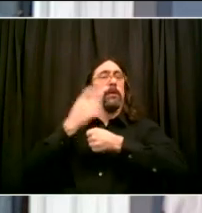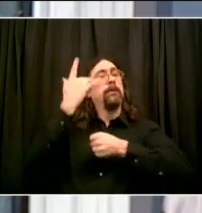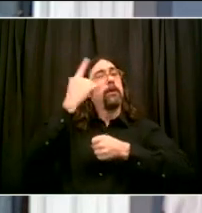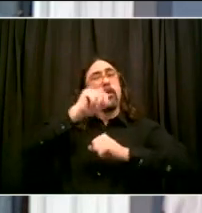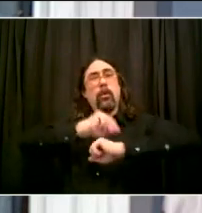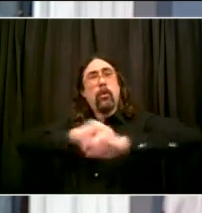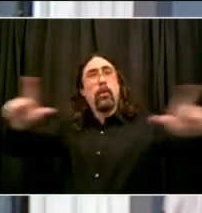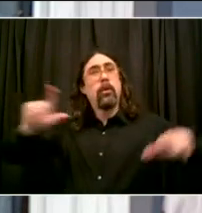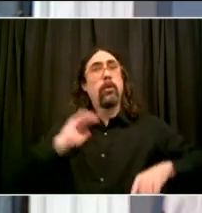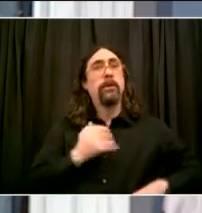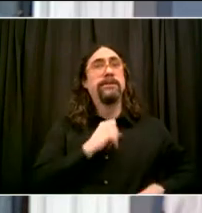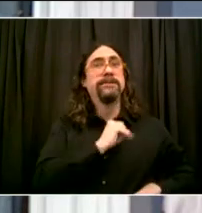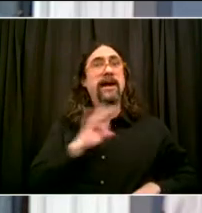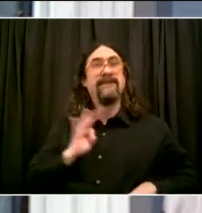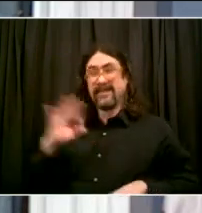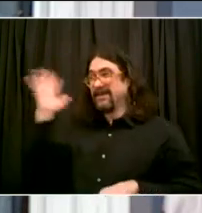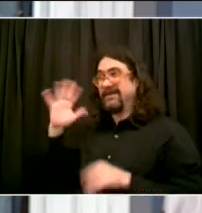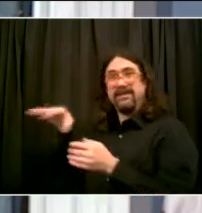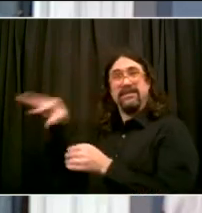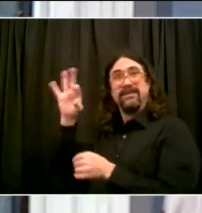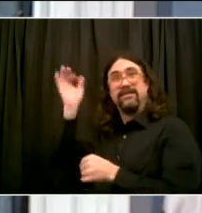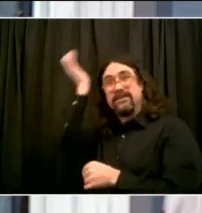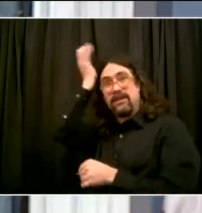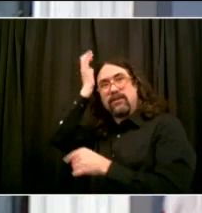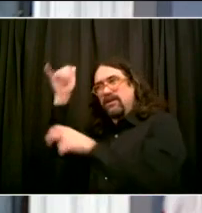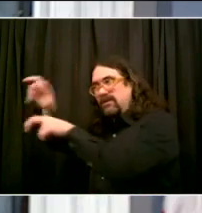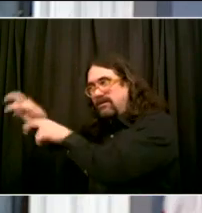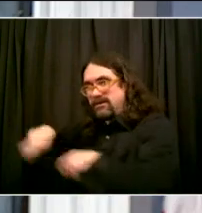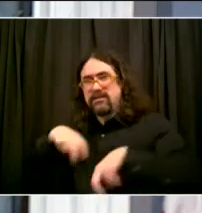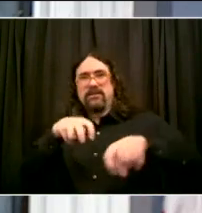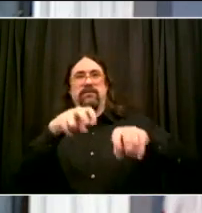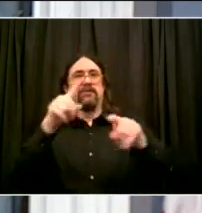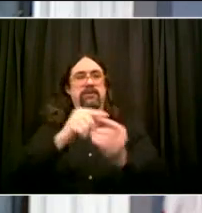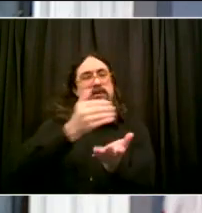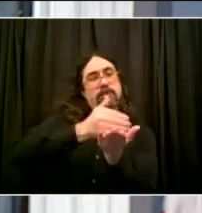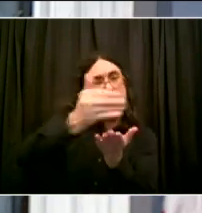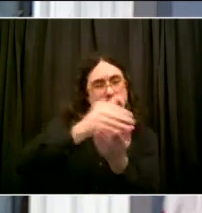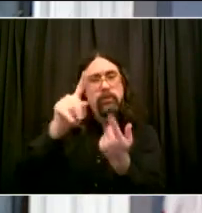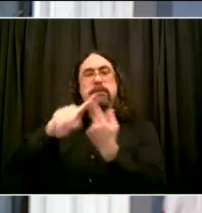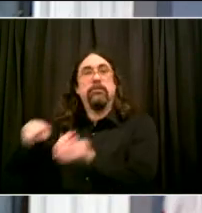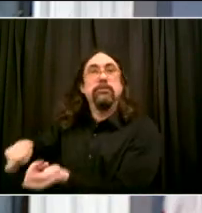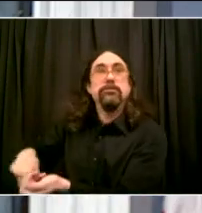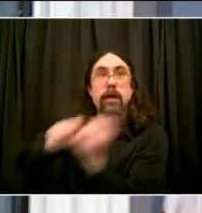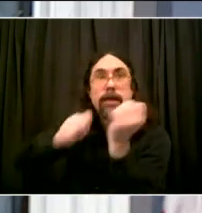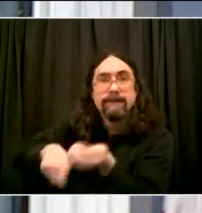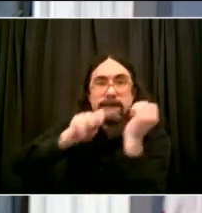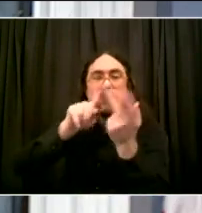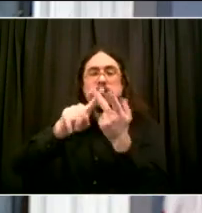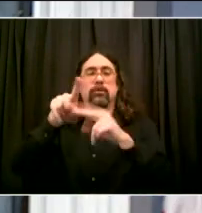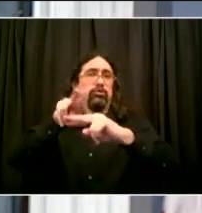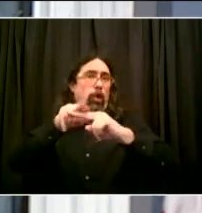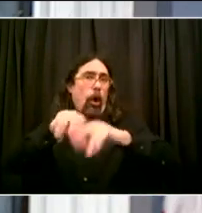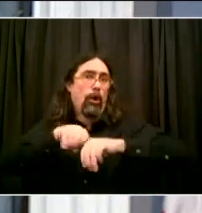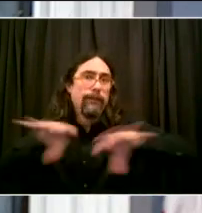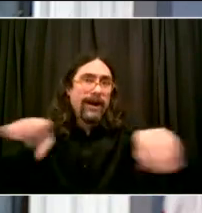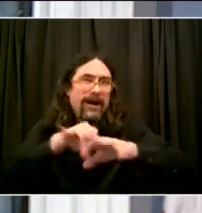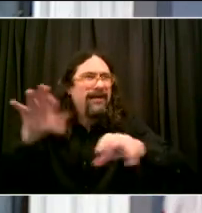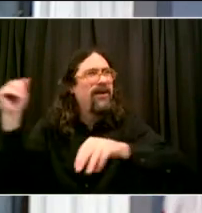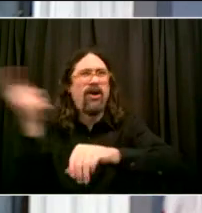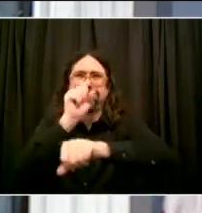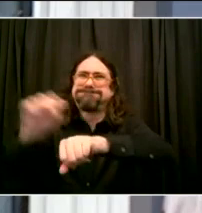everywhere. And tomorrow we'll be on snow yet again. So we have service delays, but we'll keep the messaging out there and try to let you know when we're going to get back on